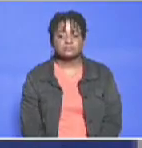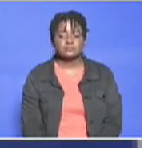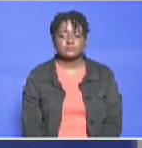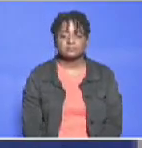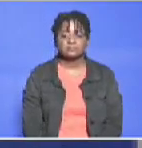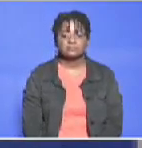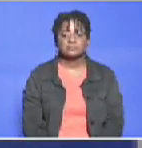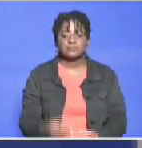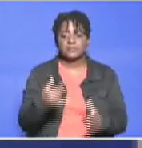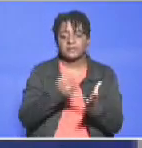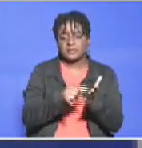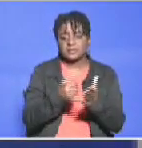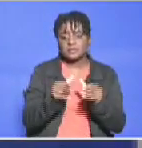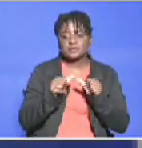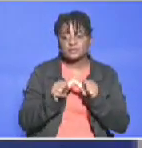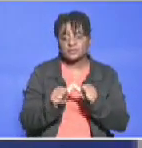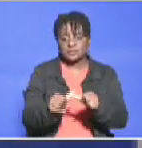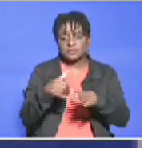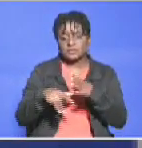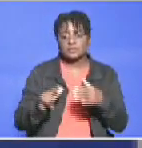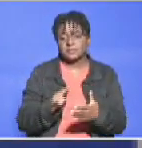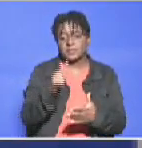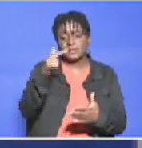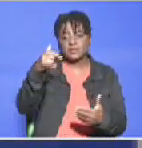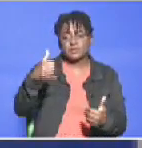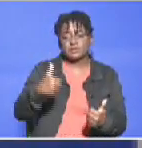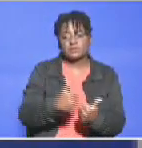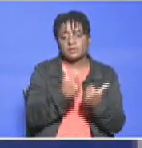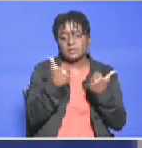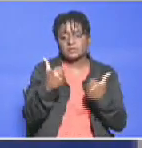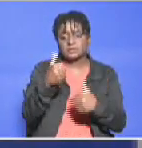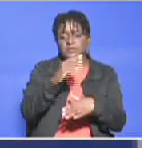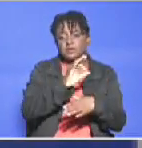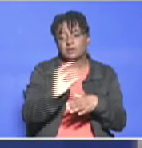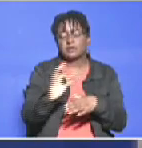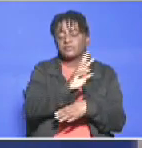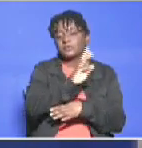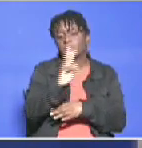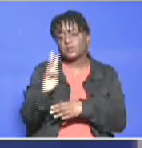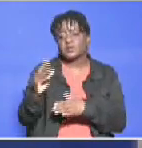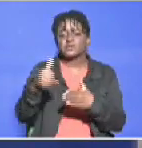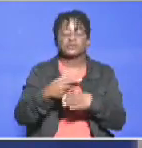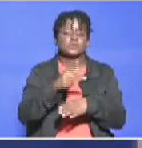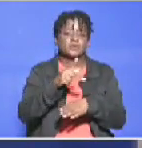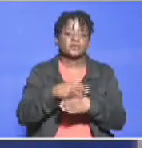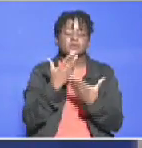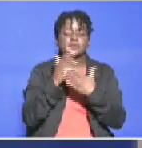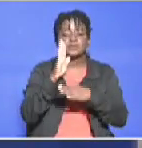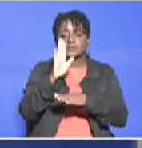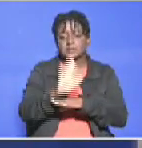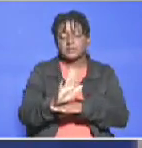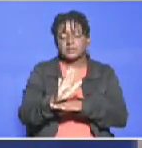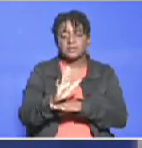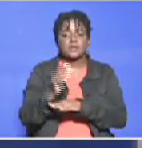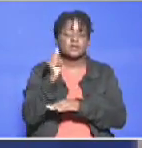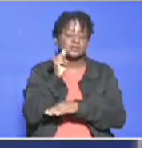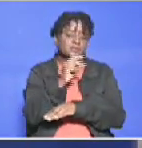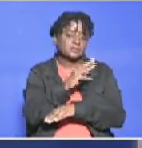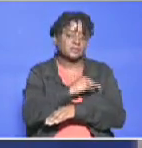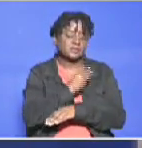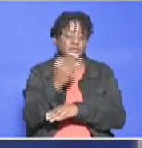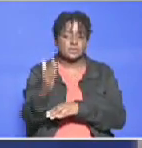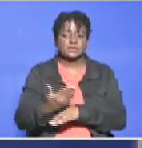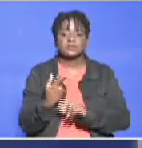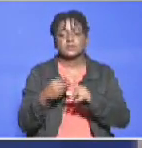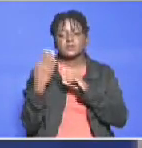An intense investigation continues into a plane crash off Western New Providence. Good evening, Bahamas. I'm Altavis Munnings. Welcome to the Bahamas Tonight,